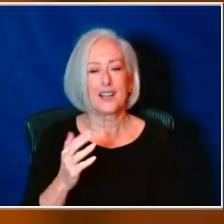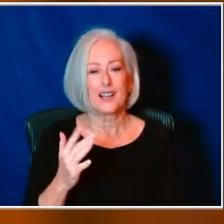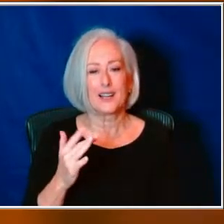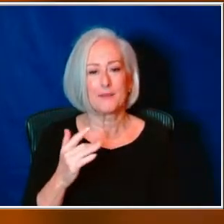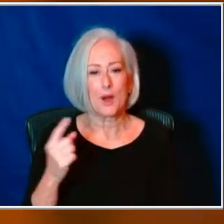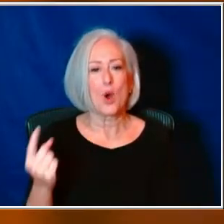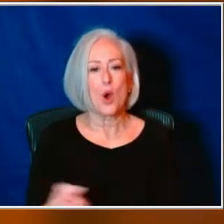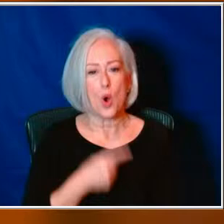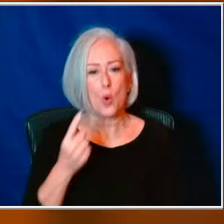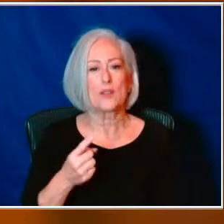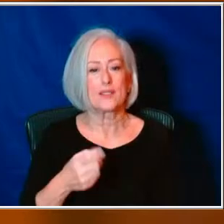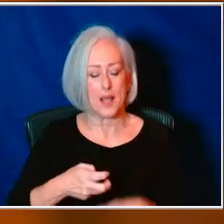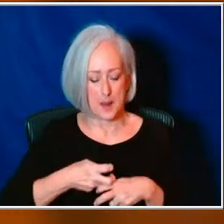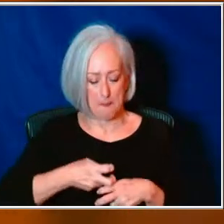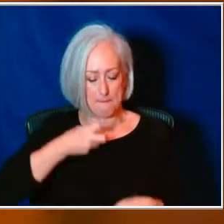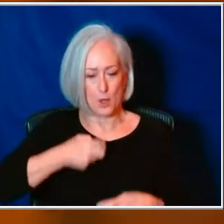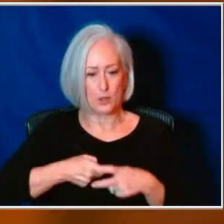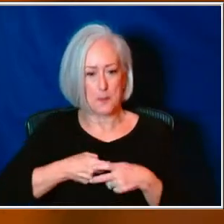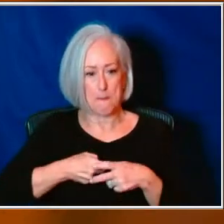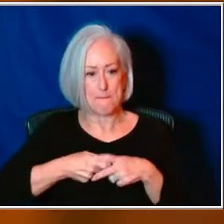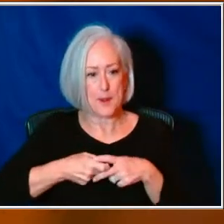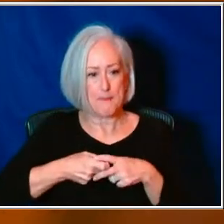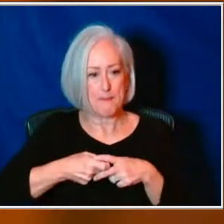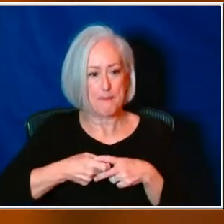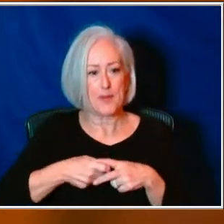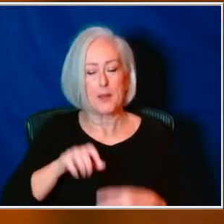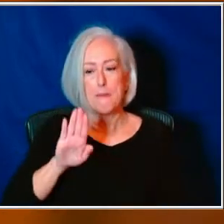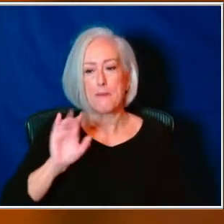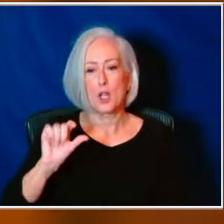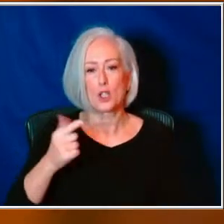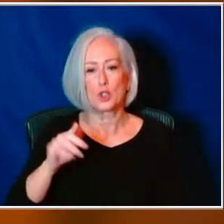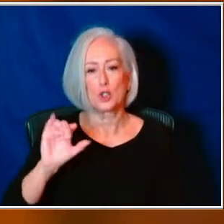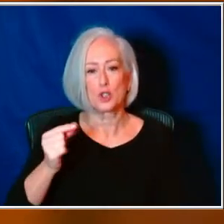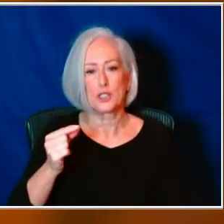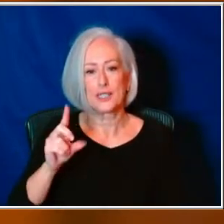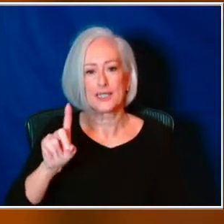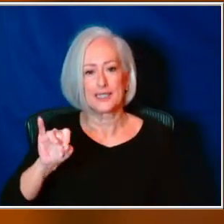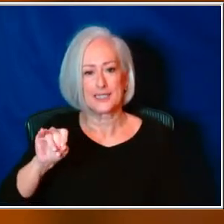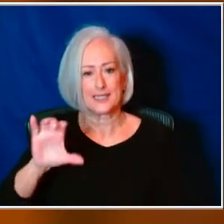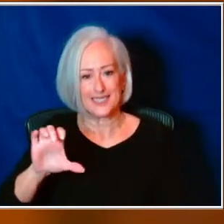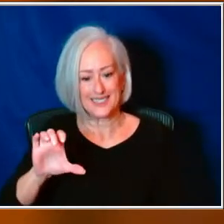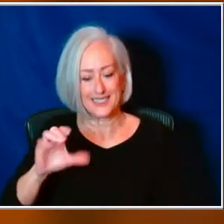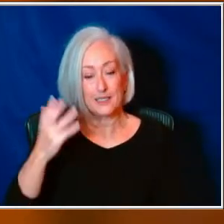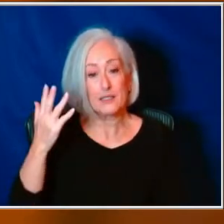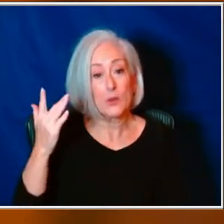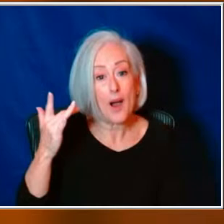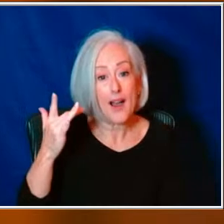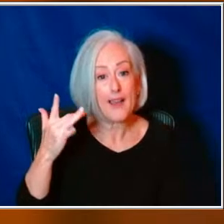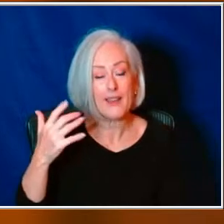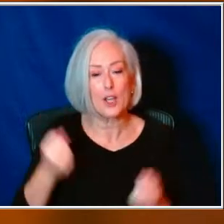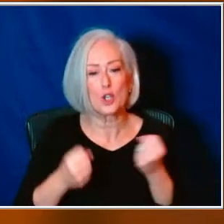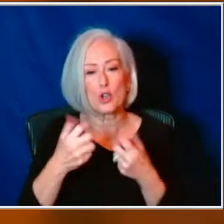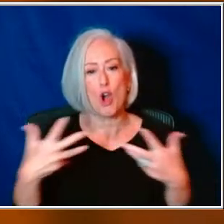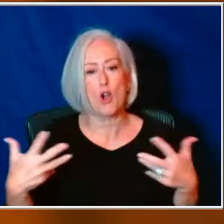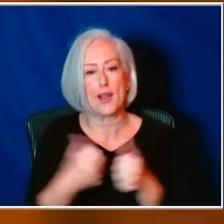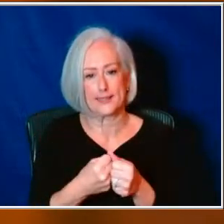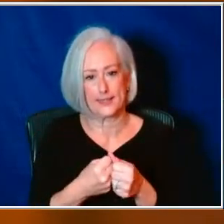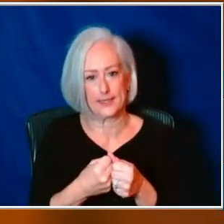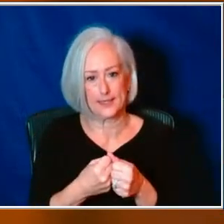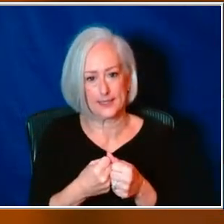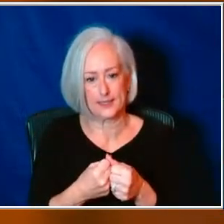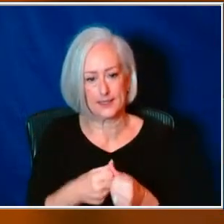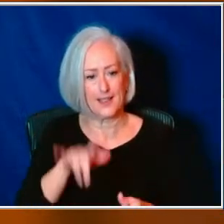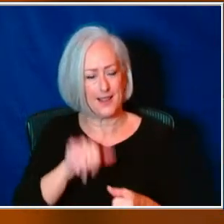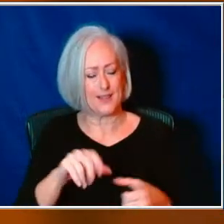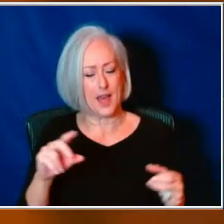bulging disc issues, but I was in a car accident, and since then the pain had slowly gotten worse. And we've tried physical